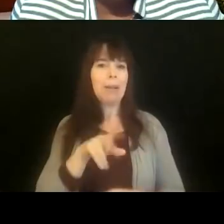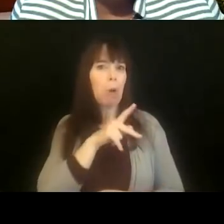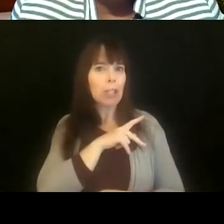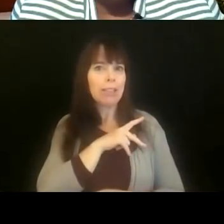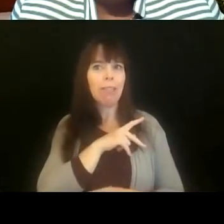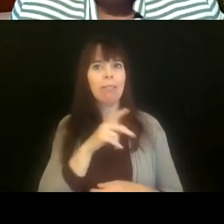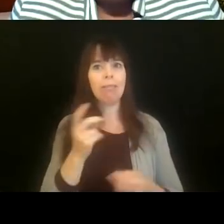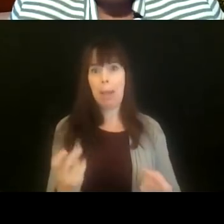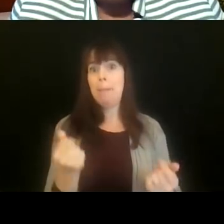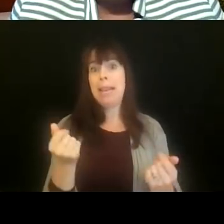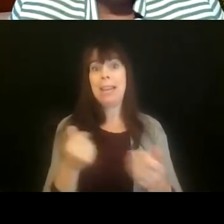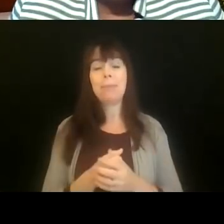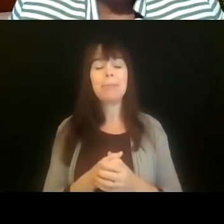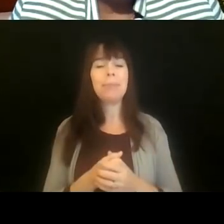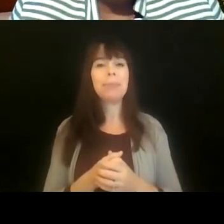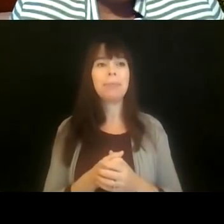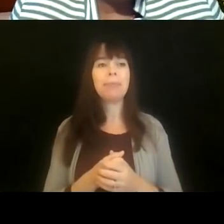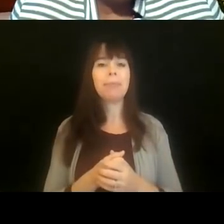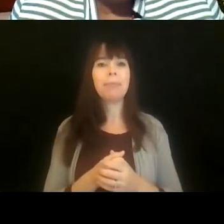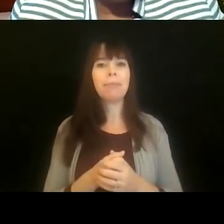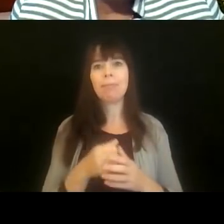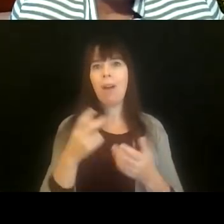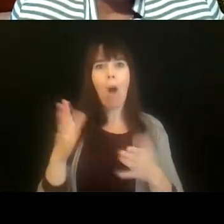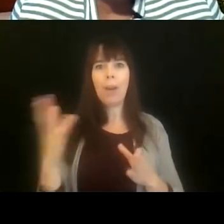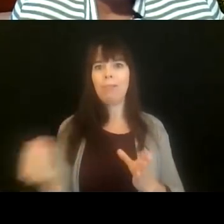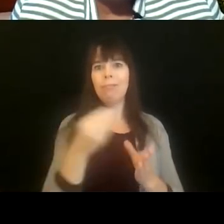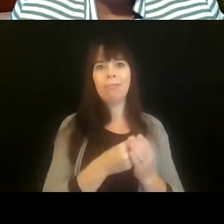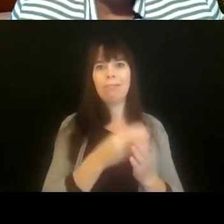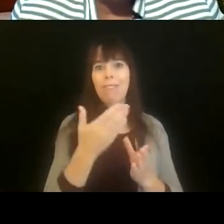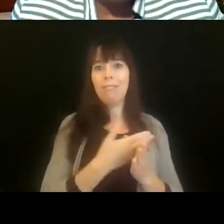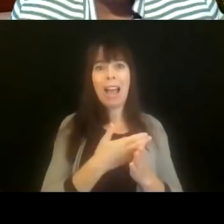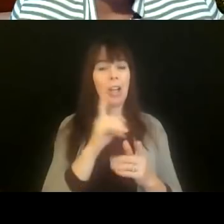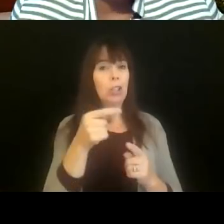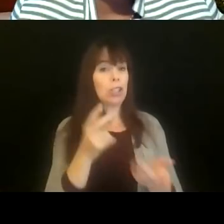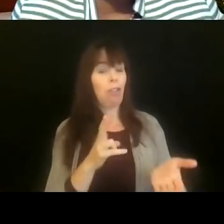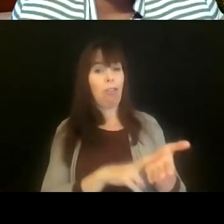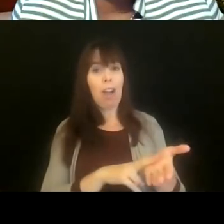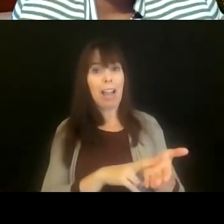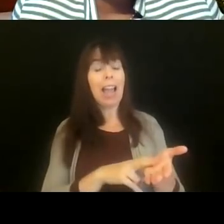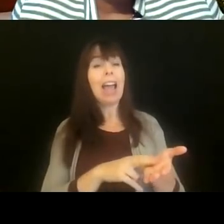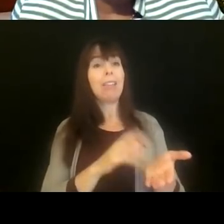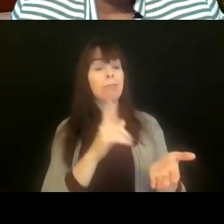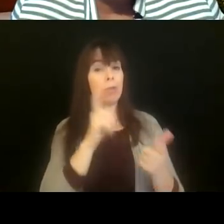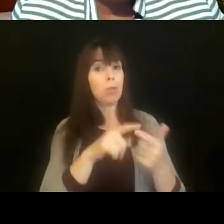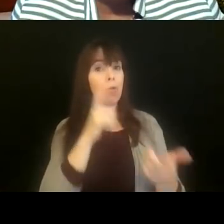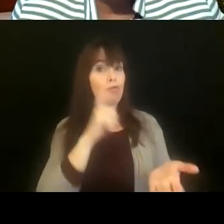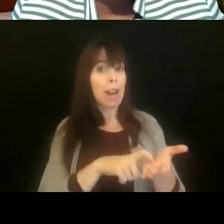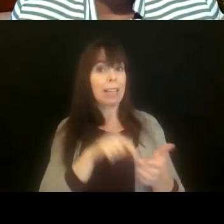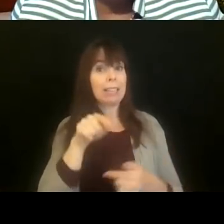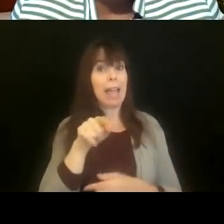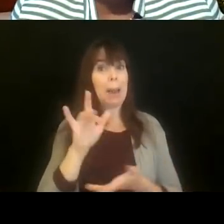be immediately in their files. And all they have to do is log online to